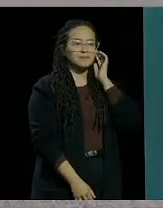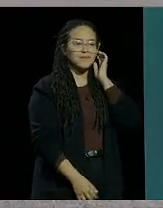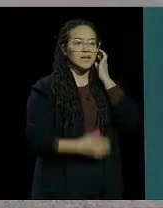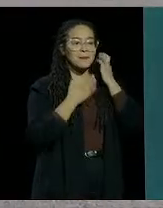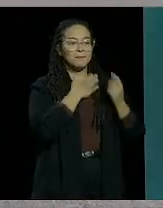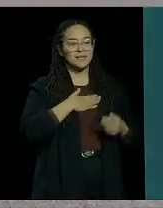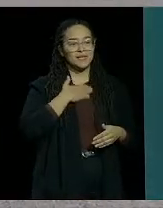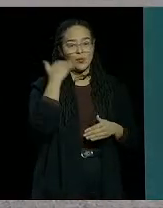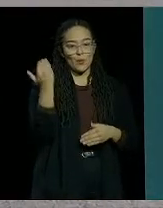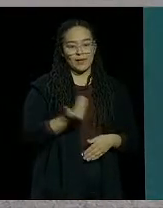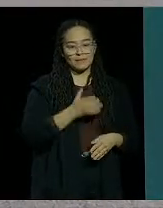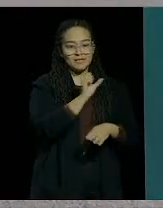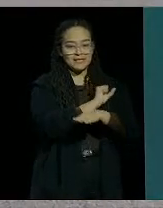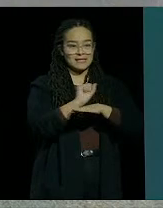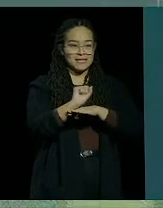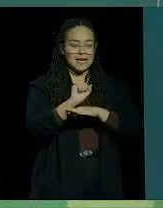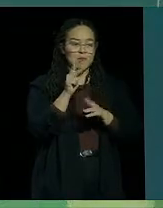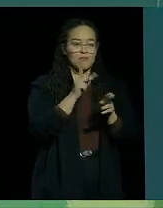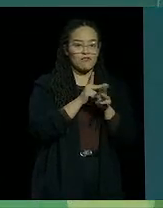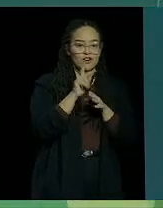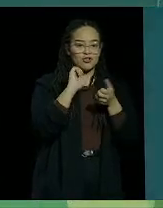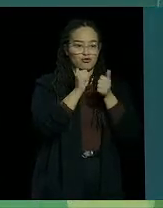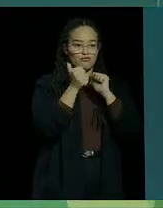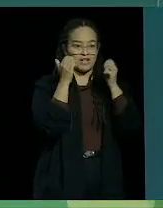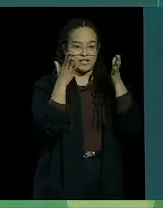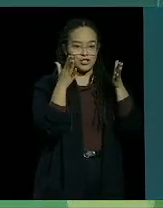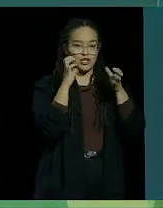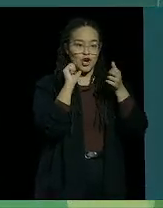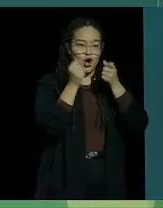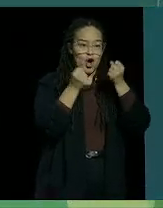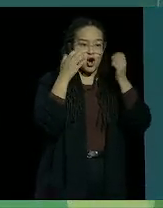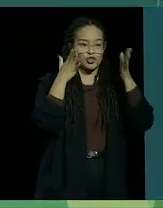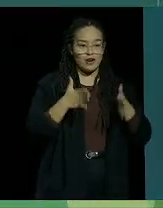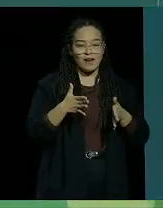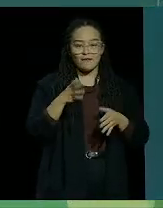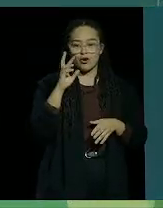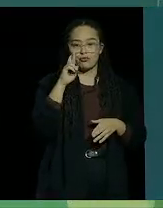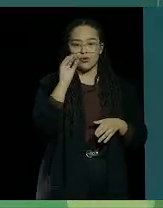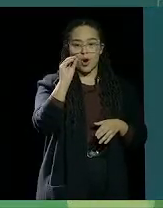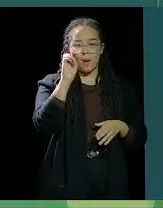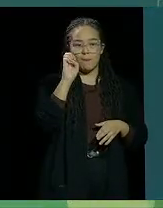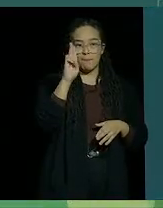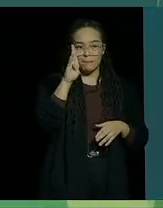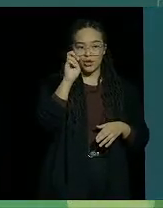Please welcome to the stage professional race car driver, Robert Wickens.